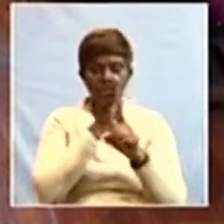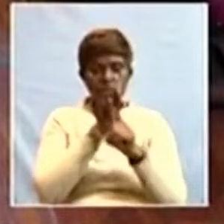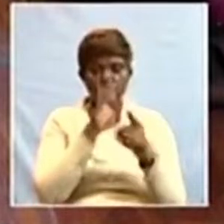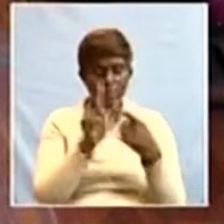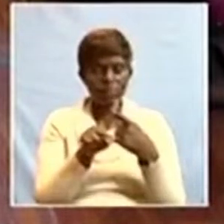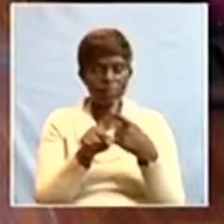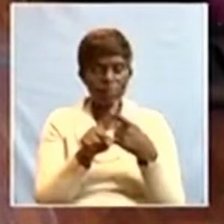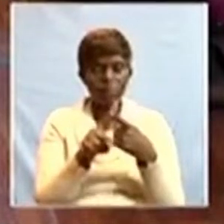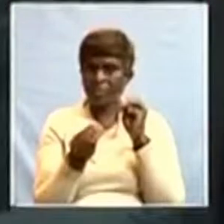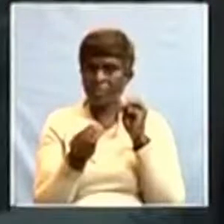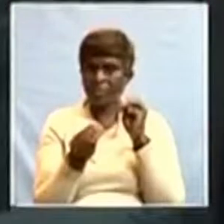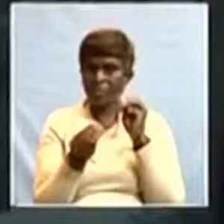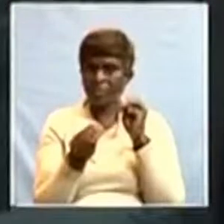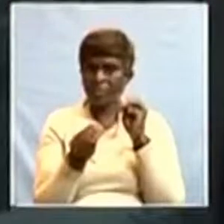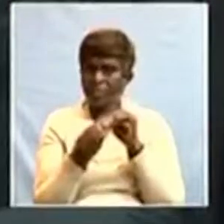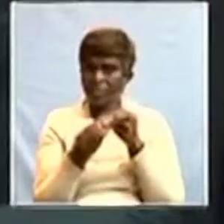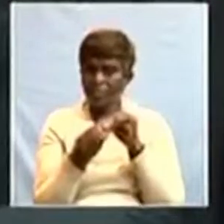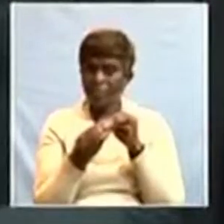number